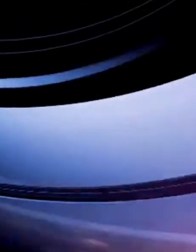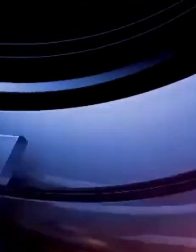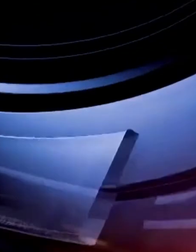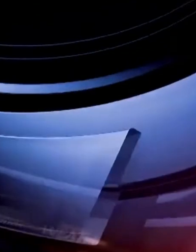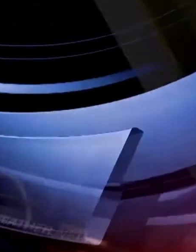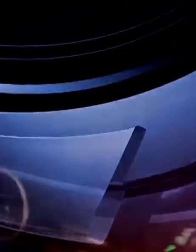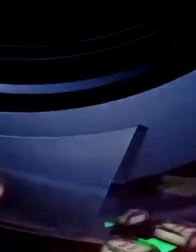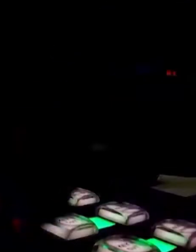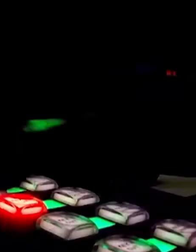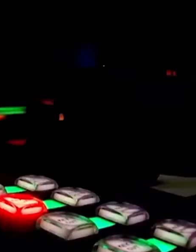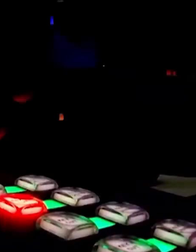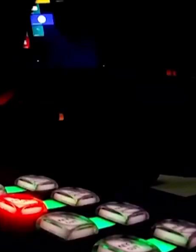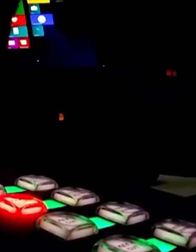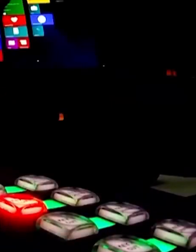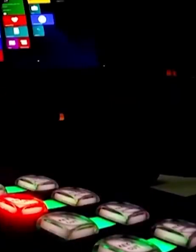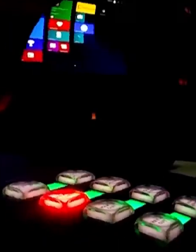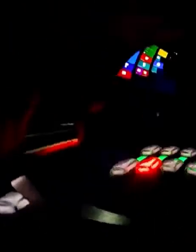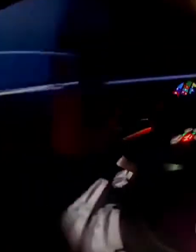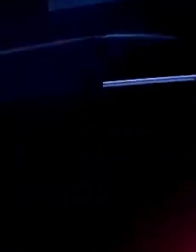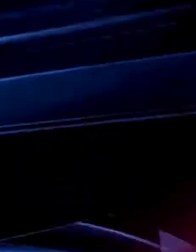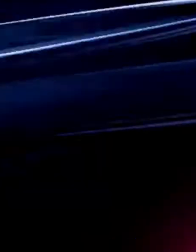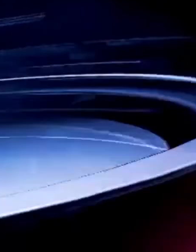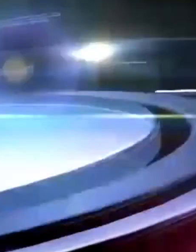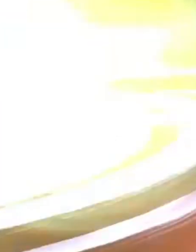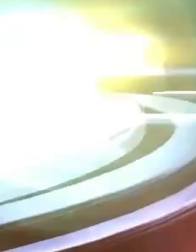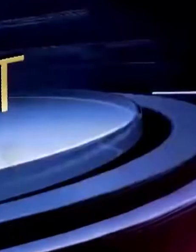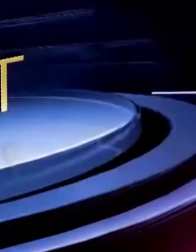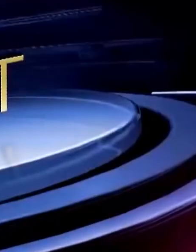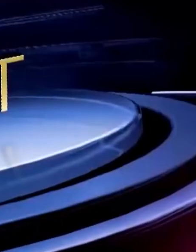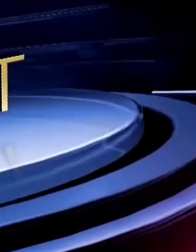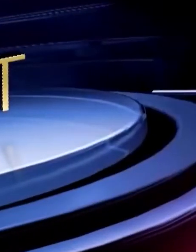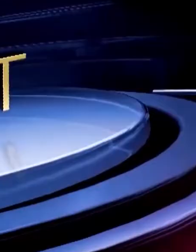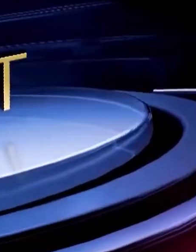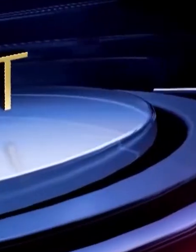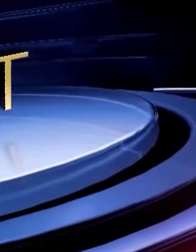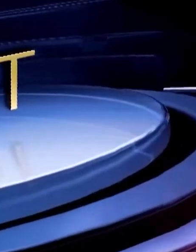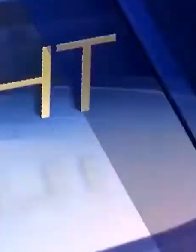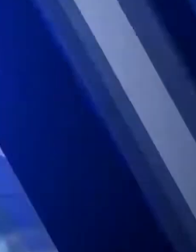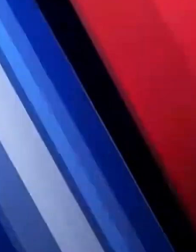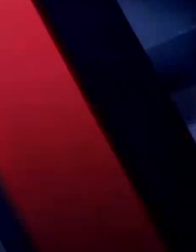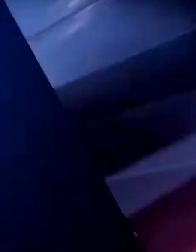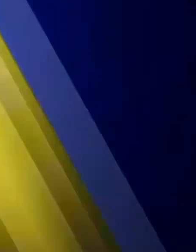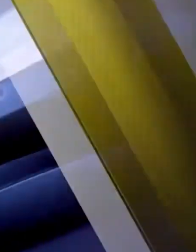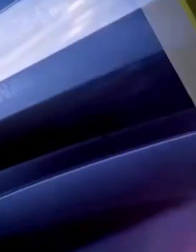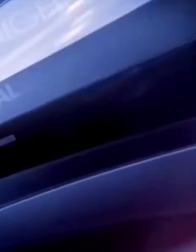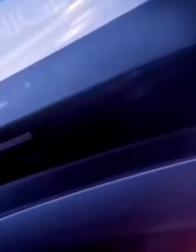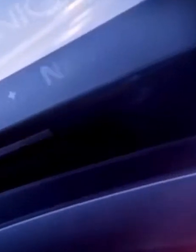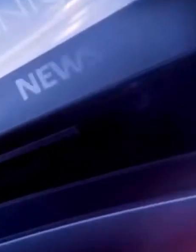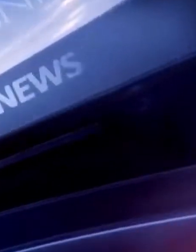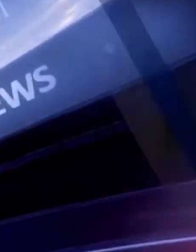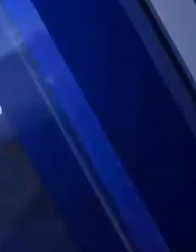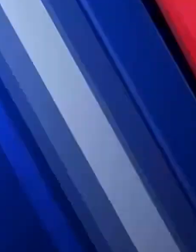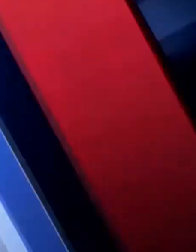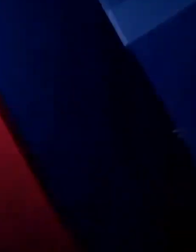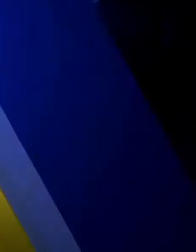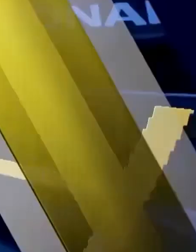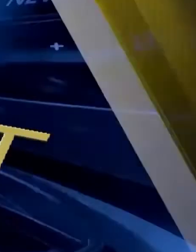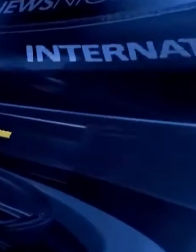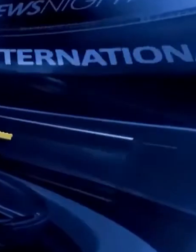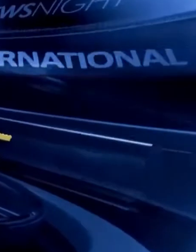Broadcasting from our studios in the Pine St. Michael, this is CBC NewsNight, starting now.